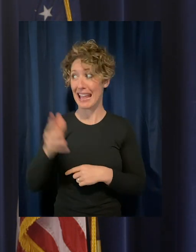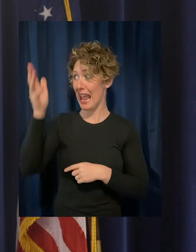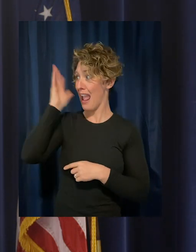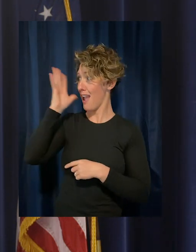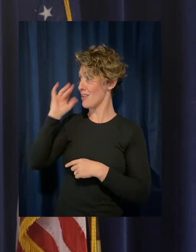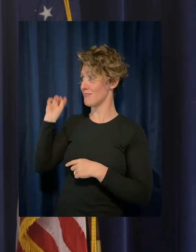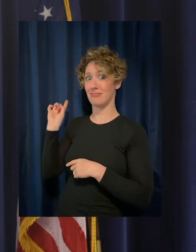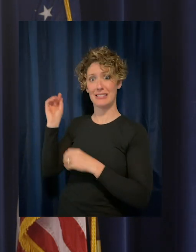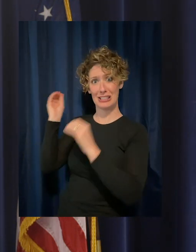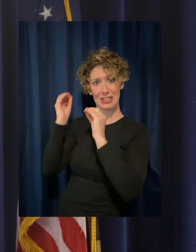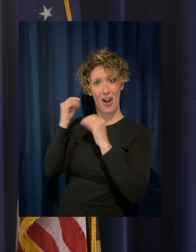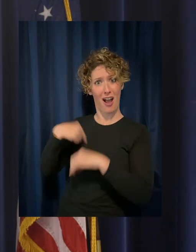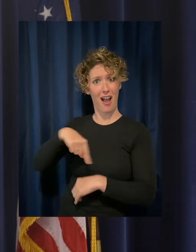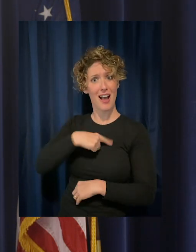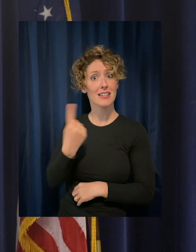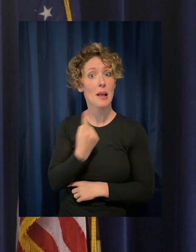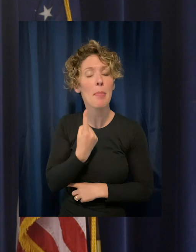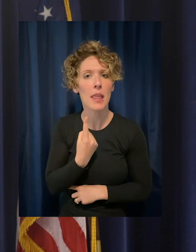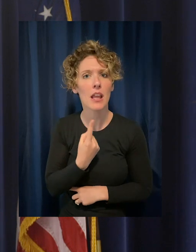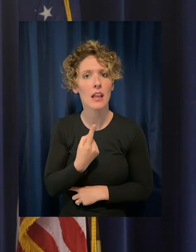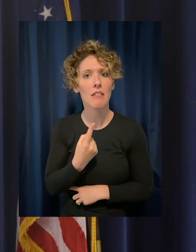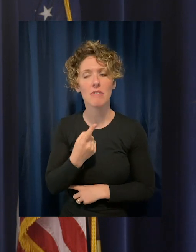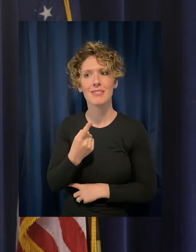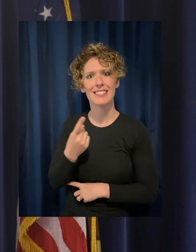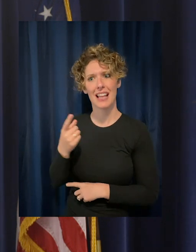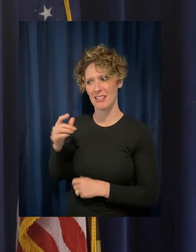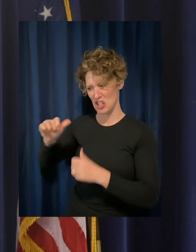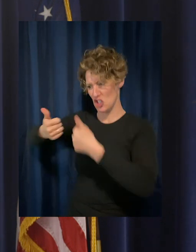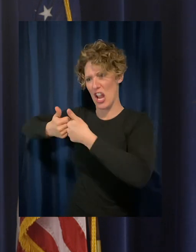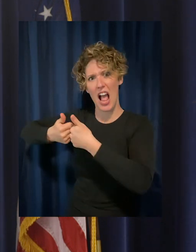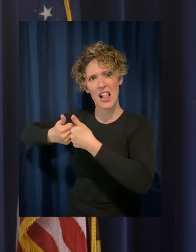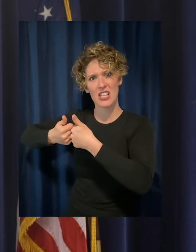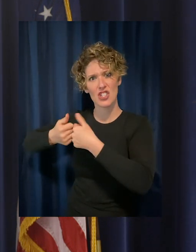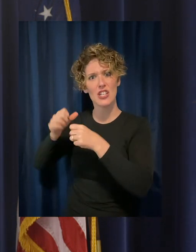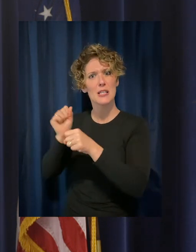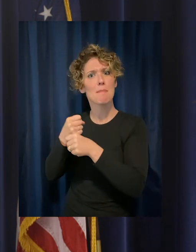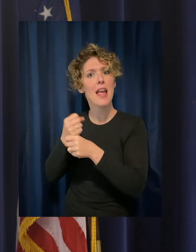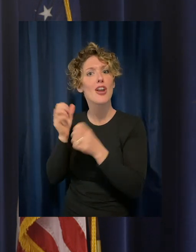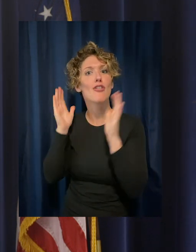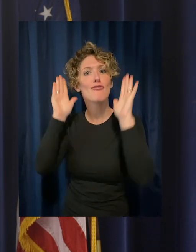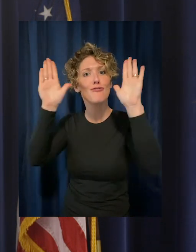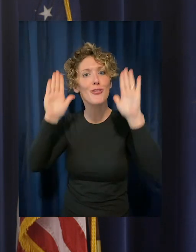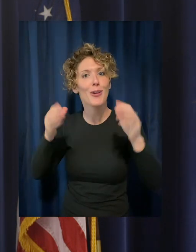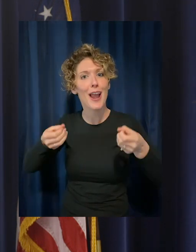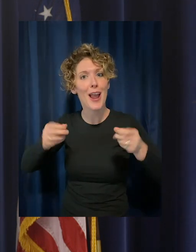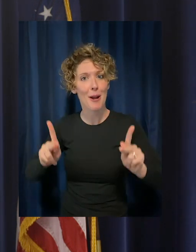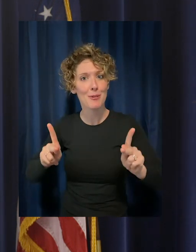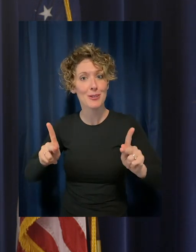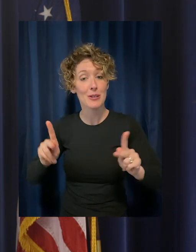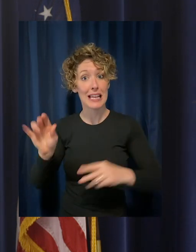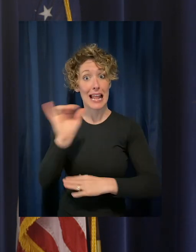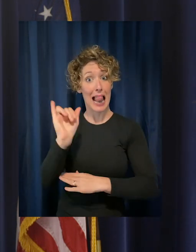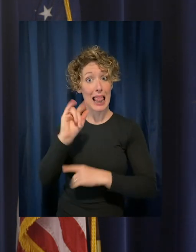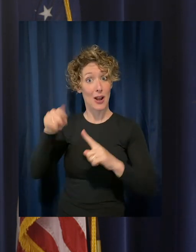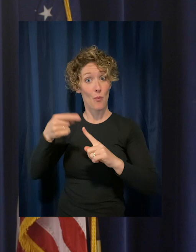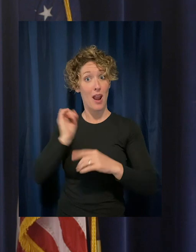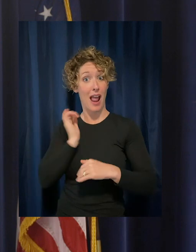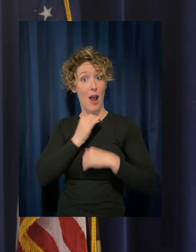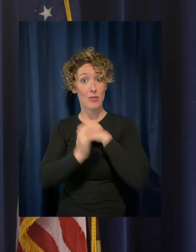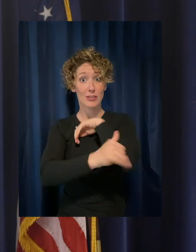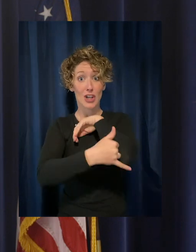create the greatest opportunities. Our country was founded on this ideal when, after the impossible task of defeating the British had been